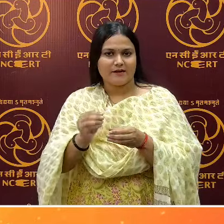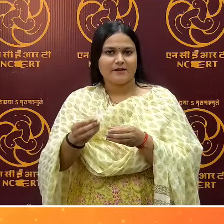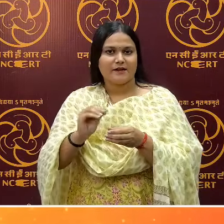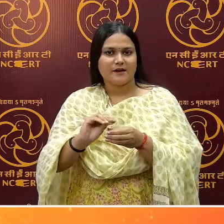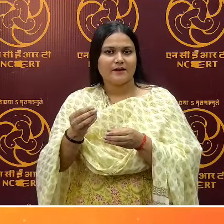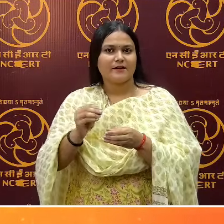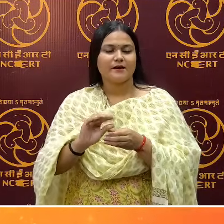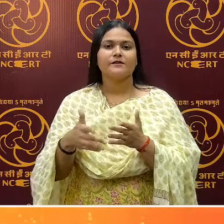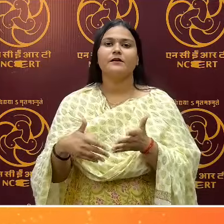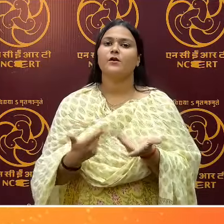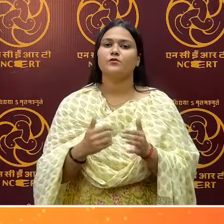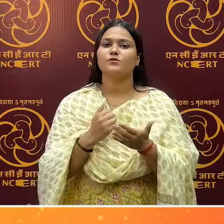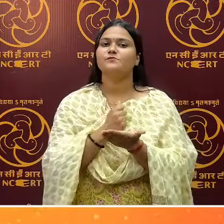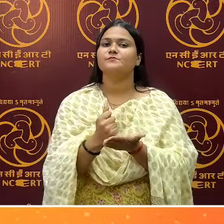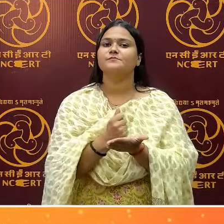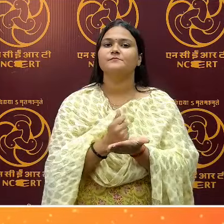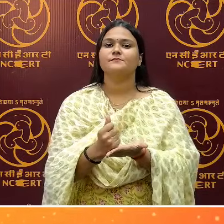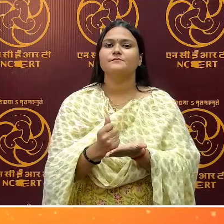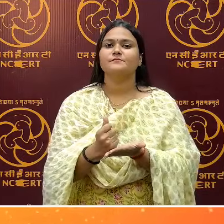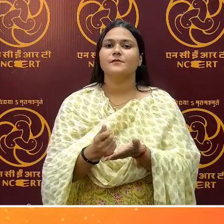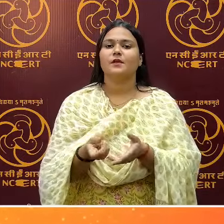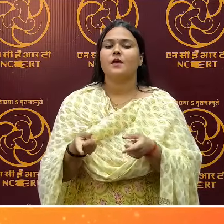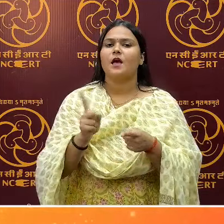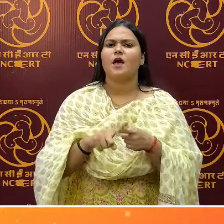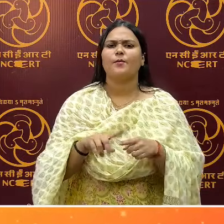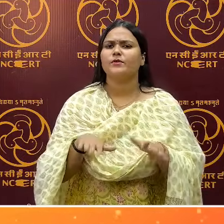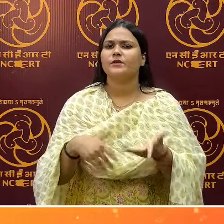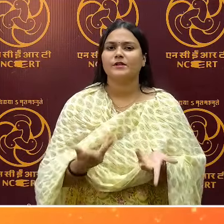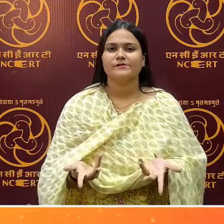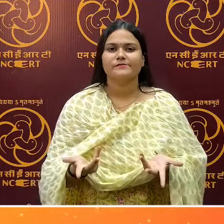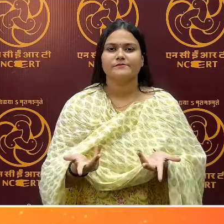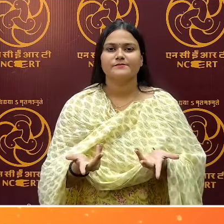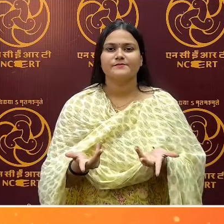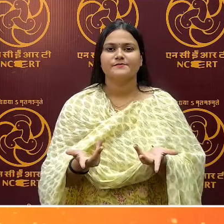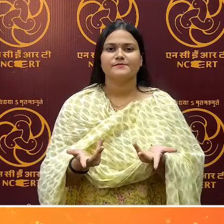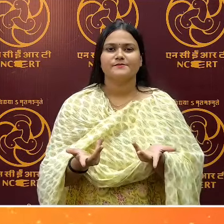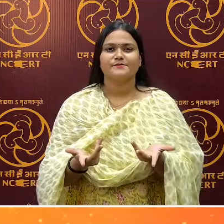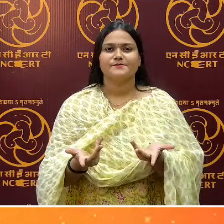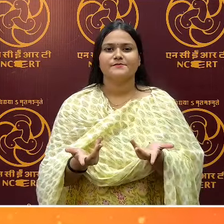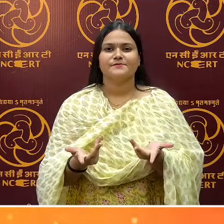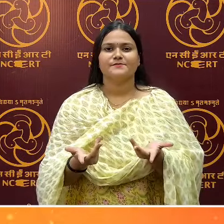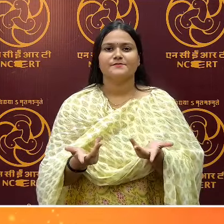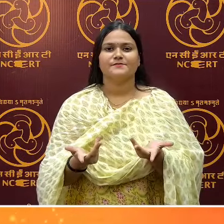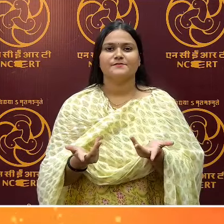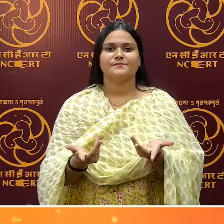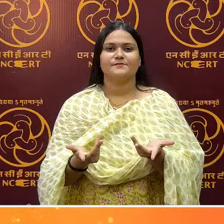And now let us try what happens to this lemon.